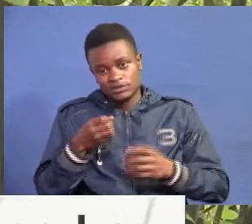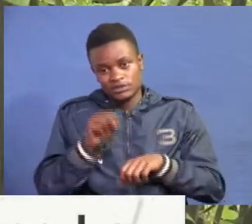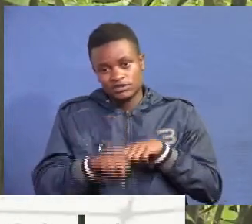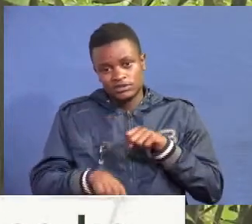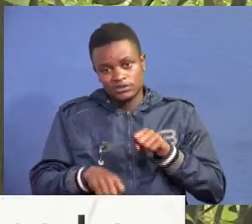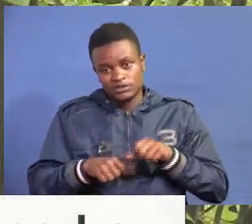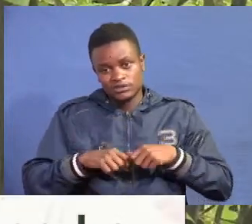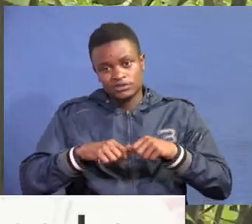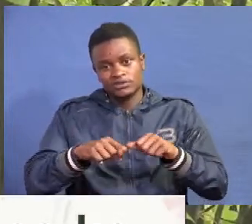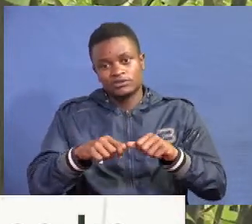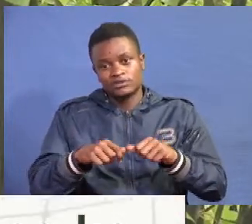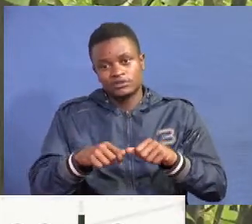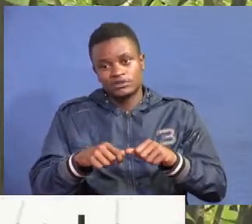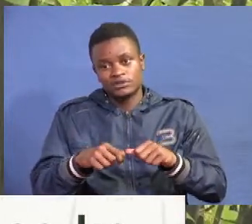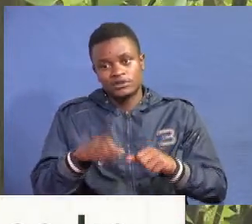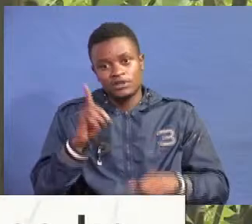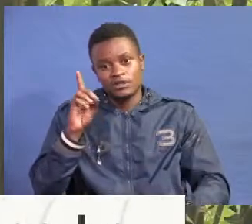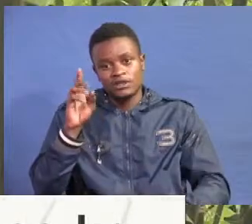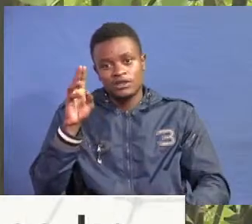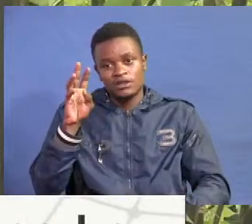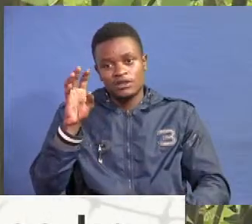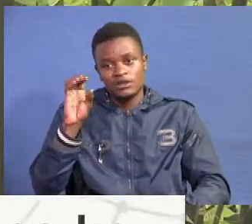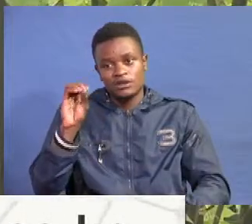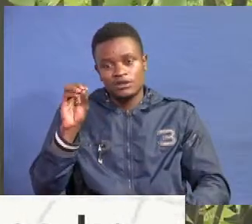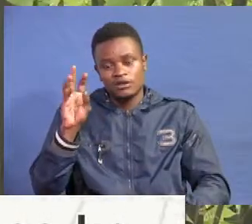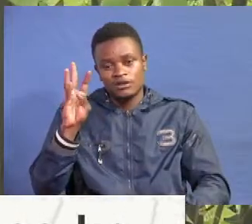proceed to the Dominican Republic.